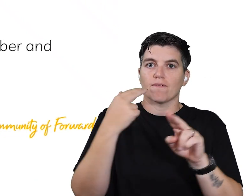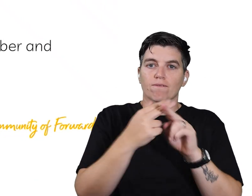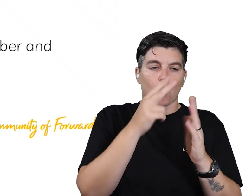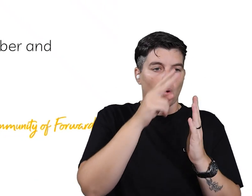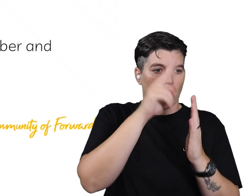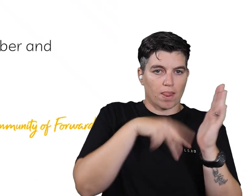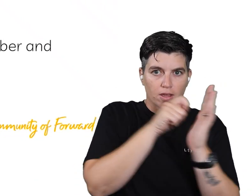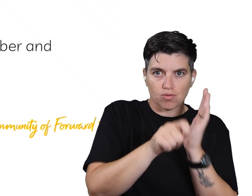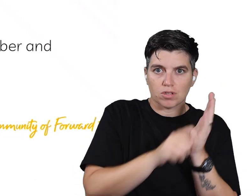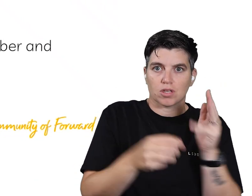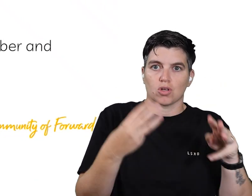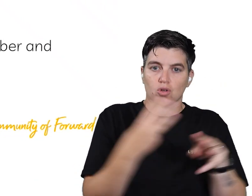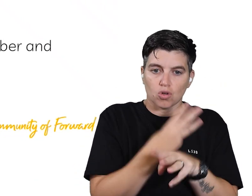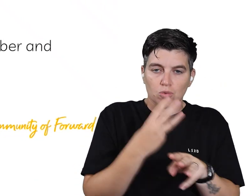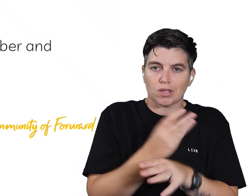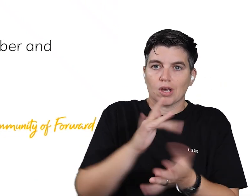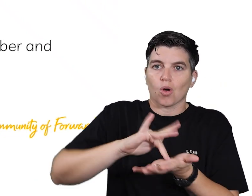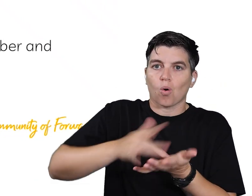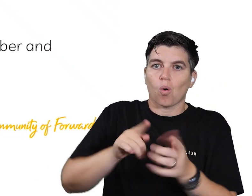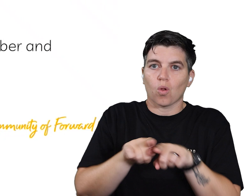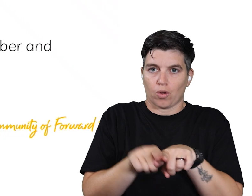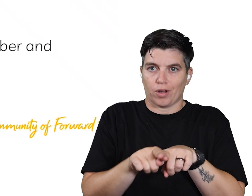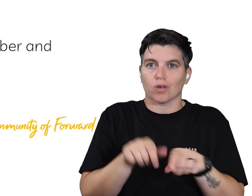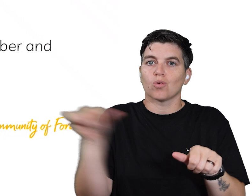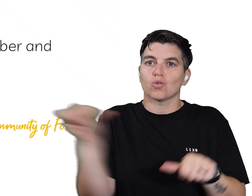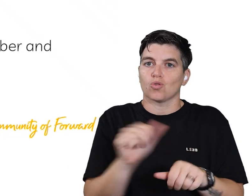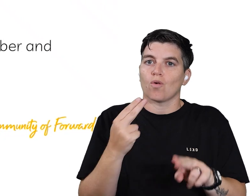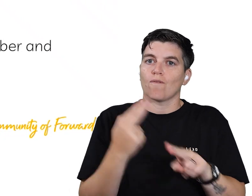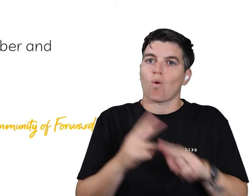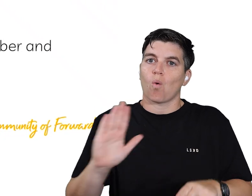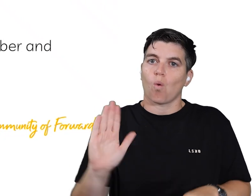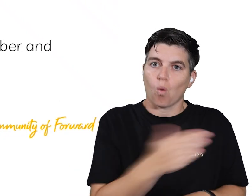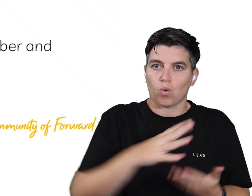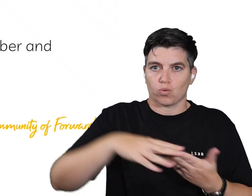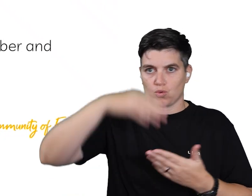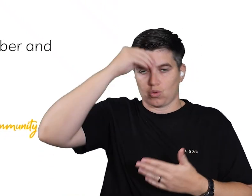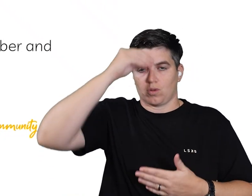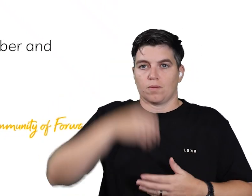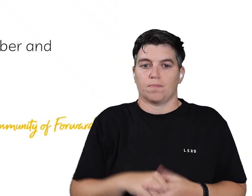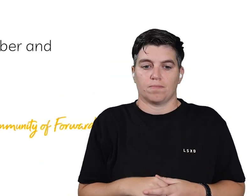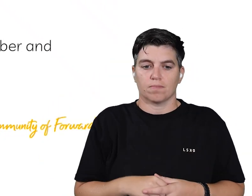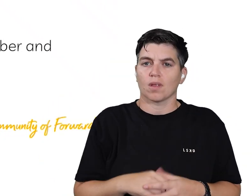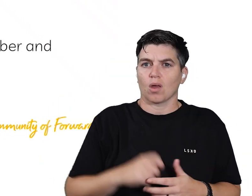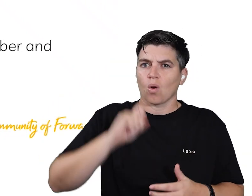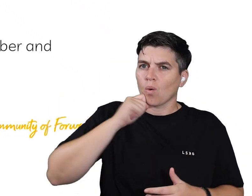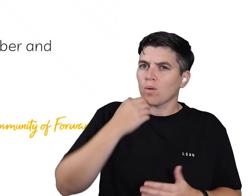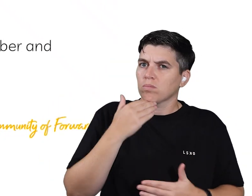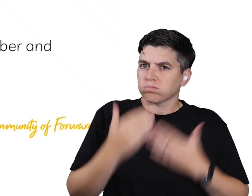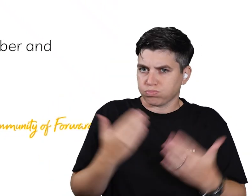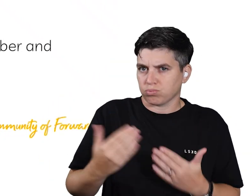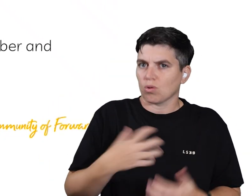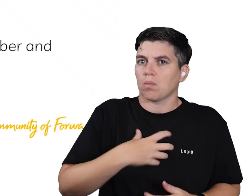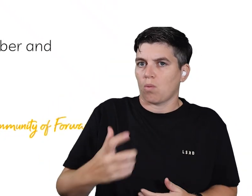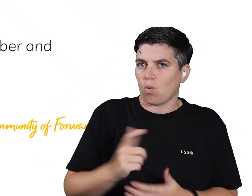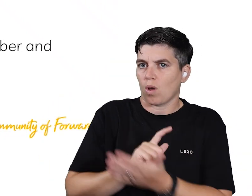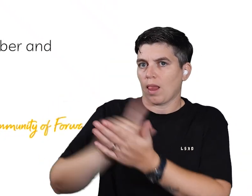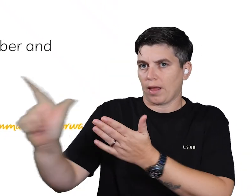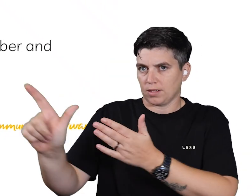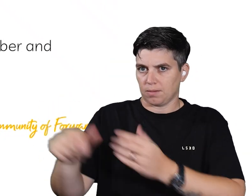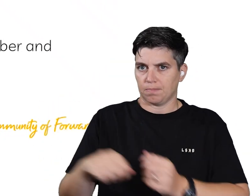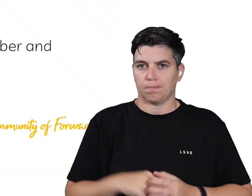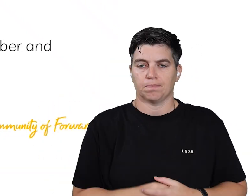core learning that all students should aspire to achieve. Each of these will be discussed in more detail later in this